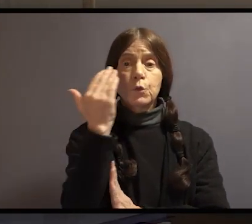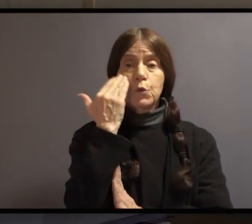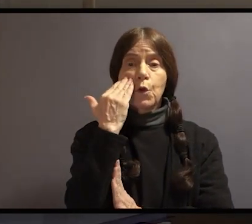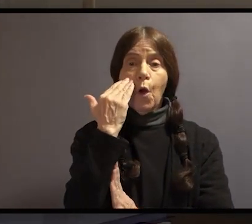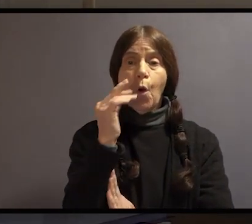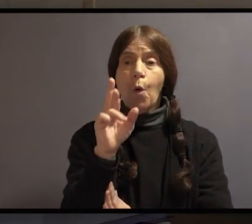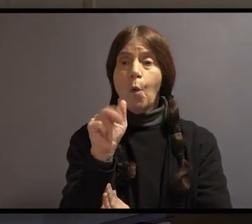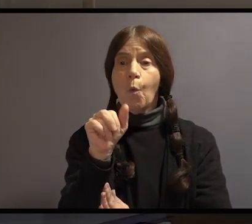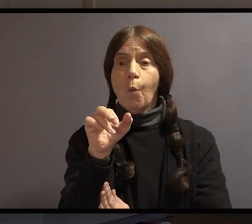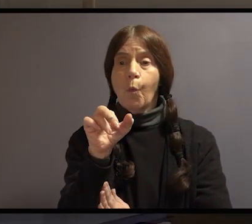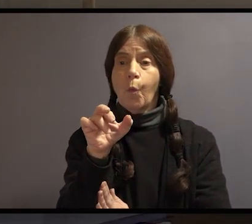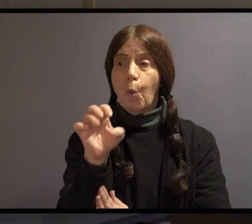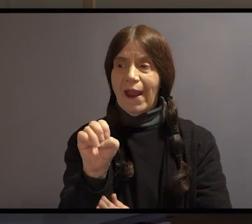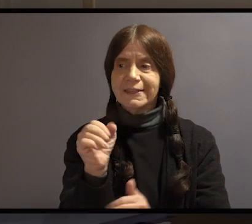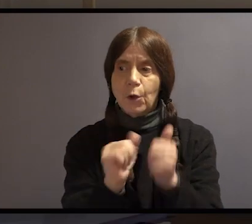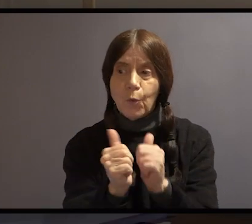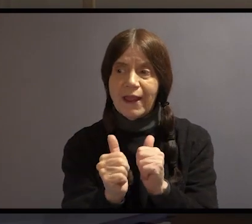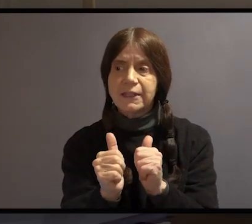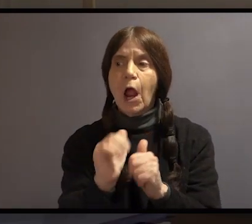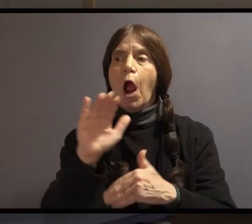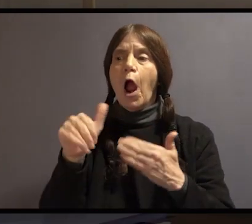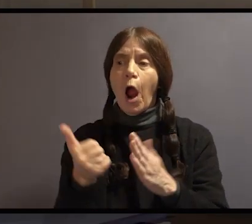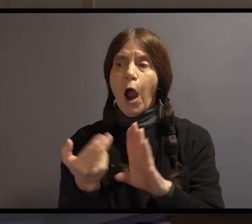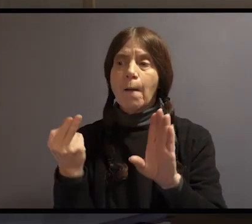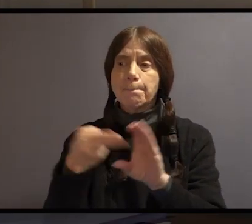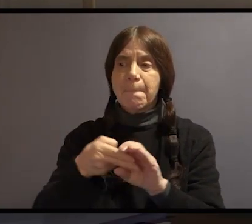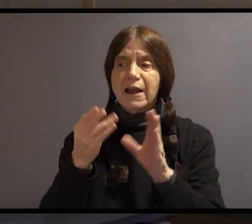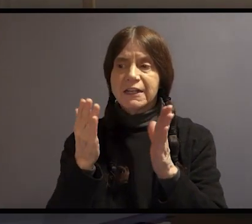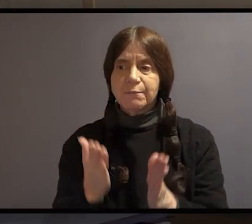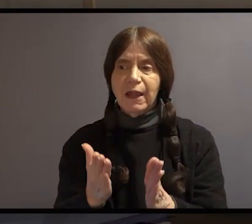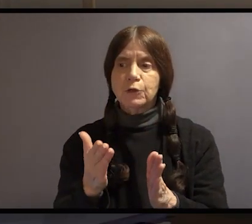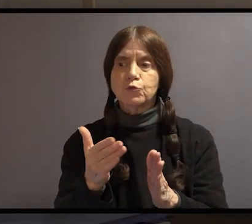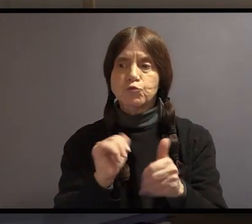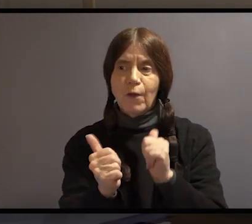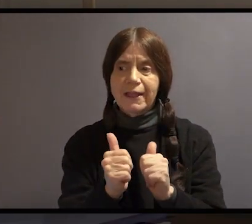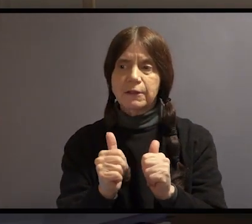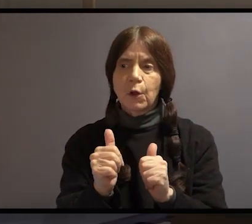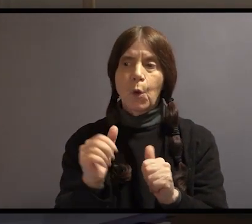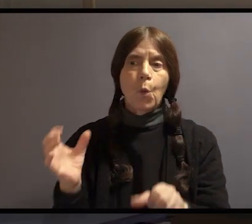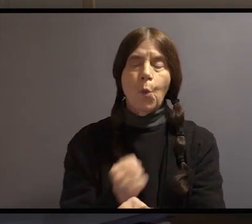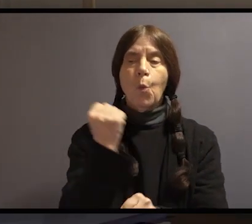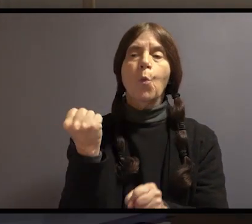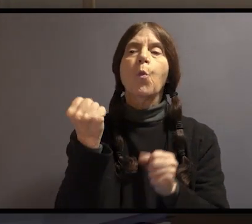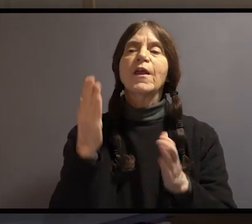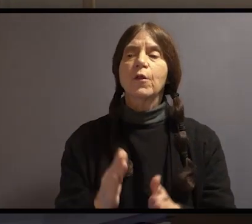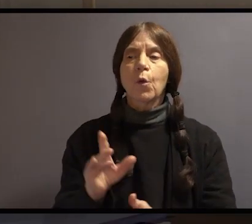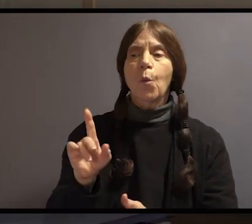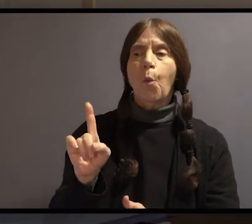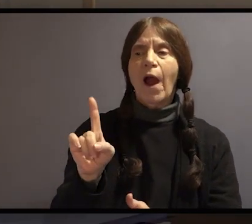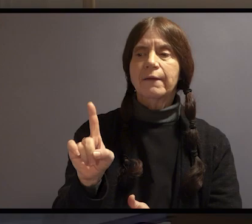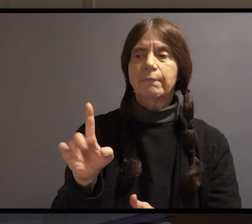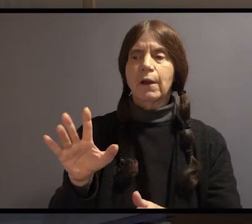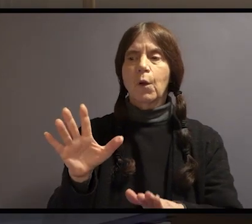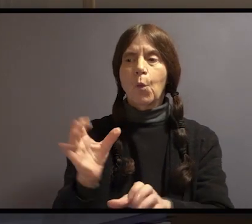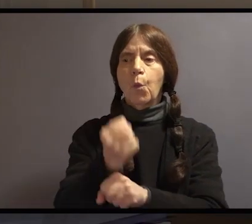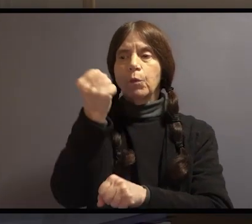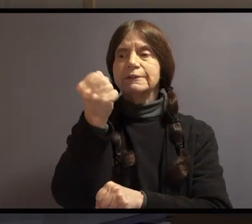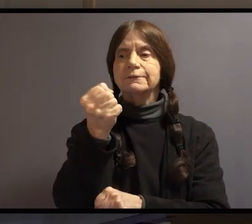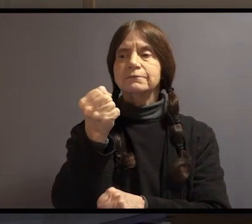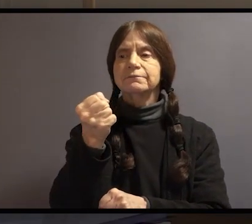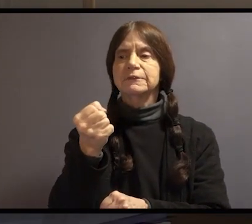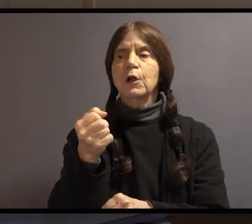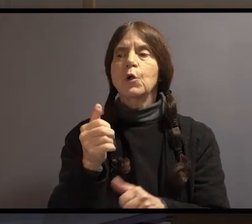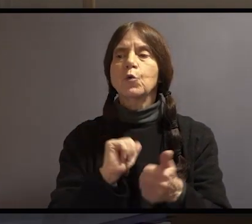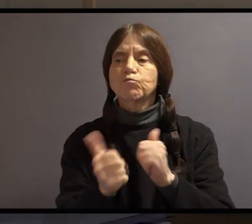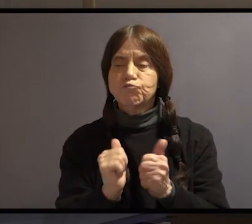Do you not know that in a race all the runners compete, but only one receives the prize? So run that